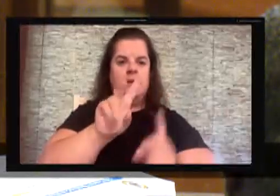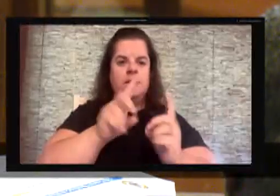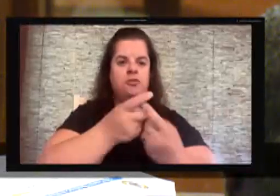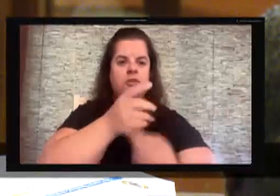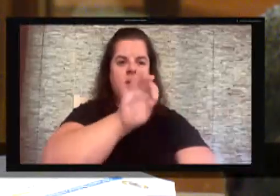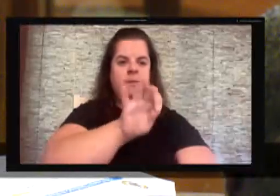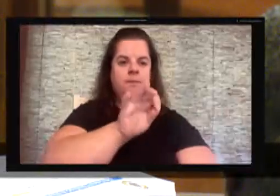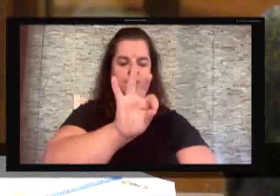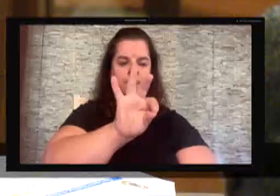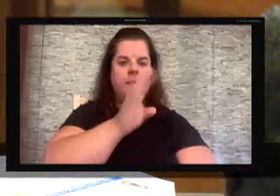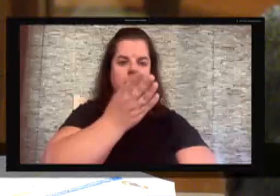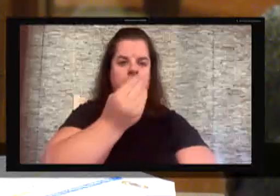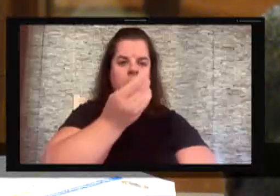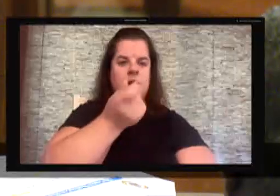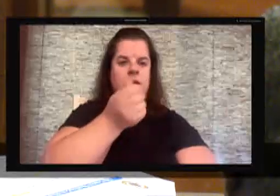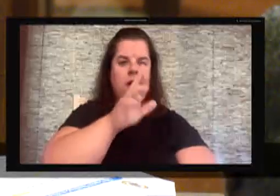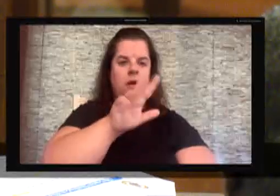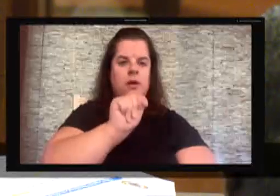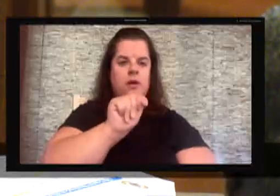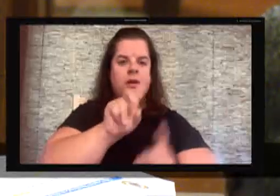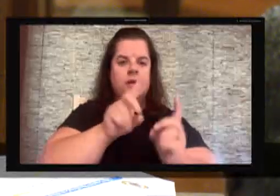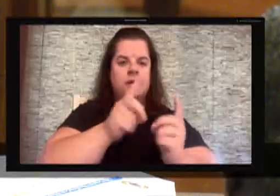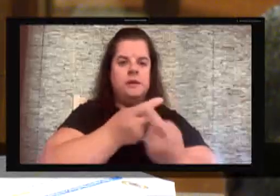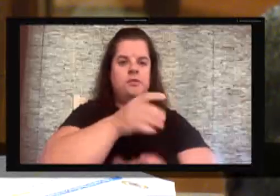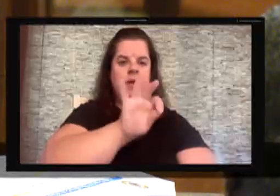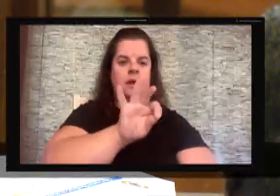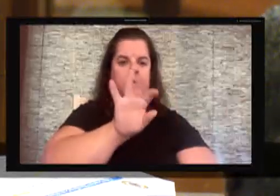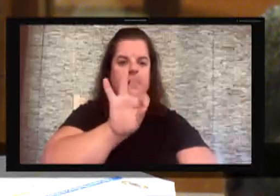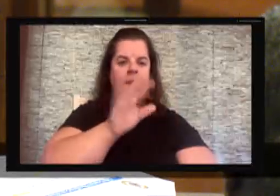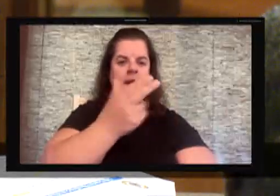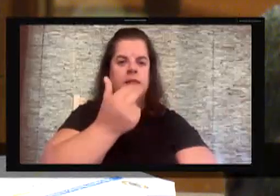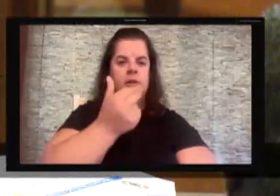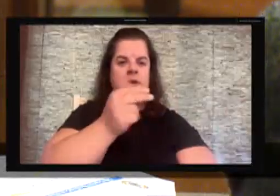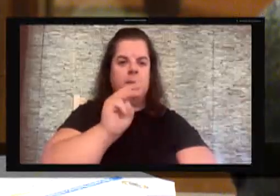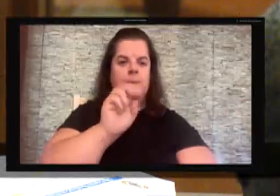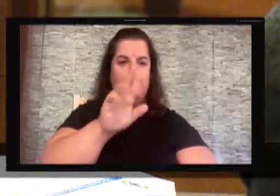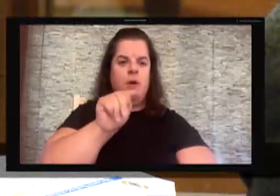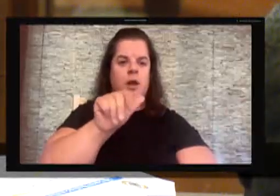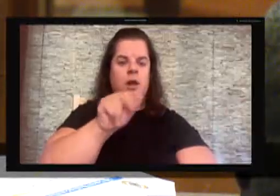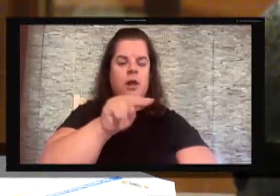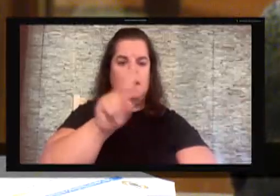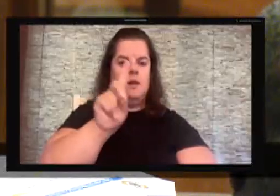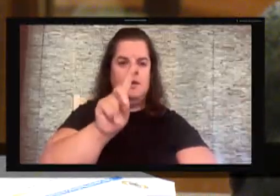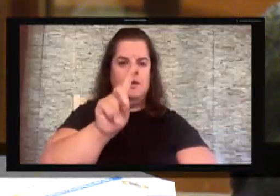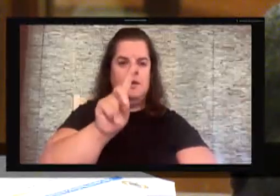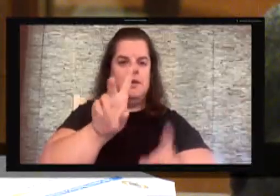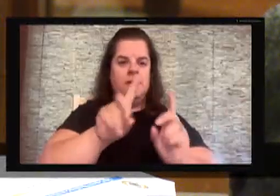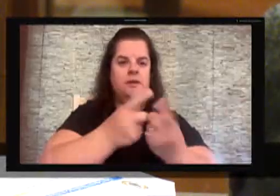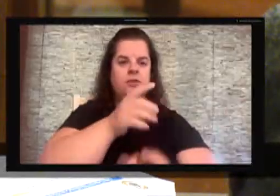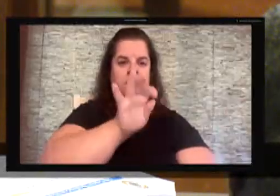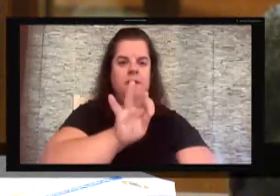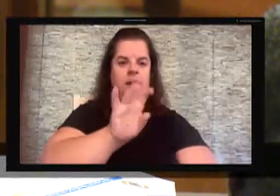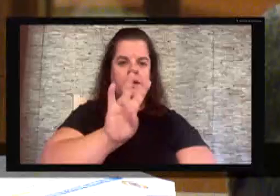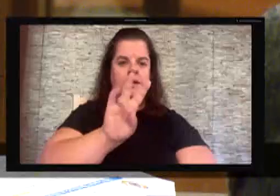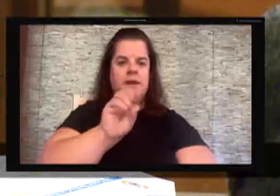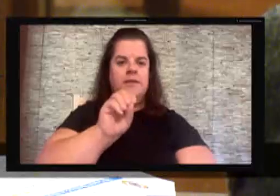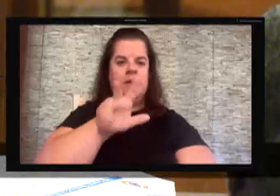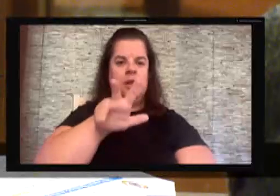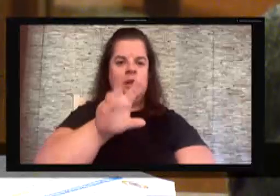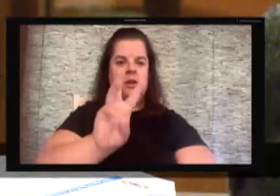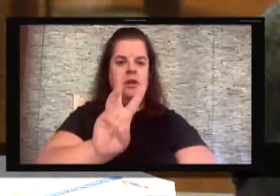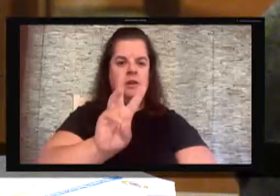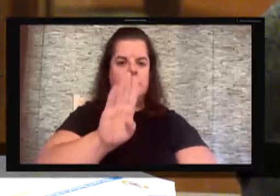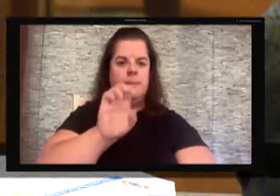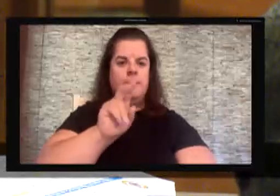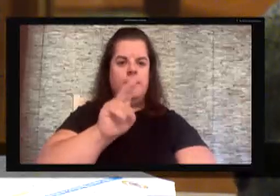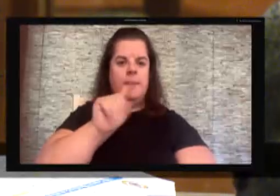9, 914 Garrett Street, Council District 9, 913 North Mertland Street, Council District 9, 7036